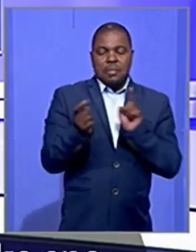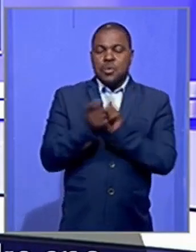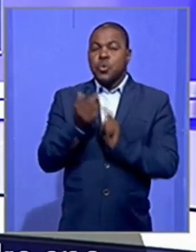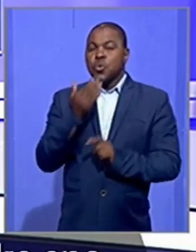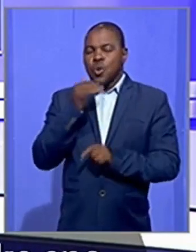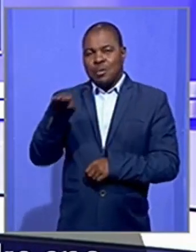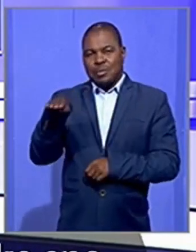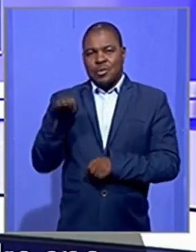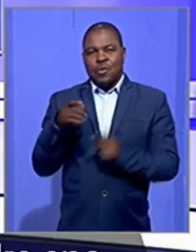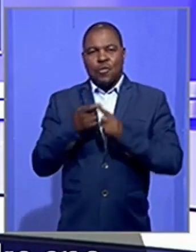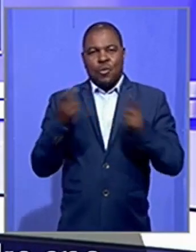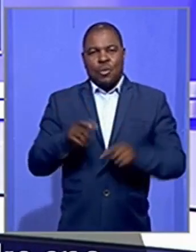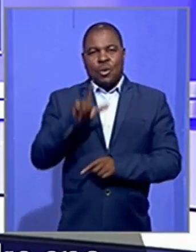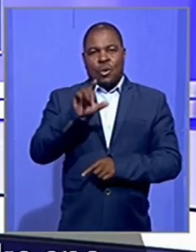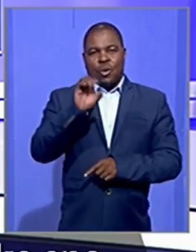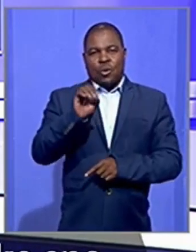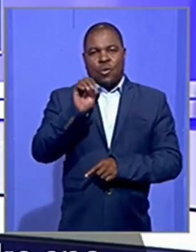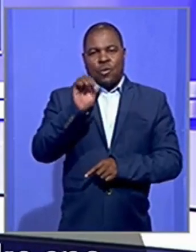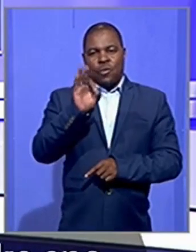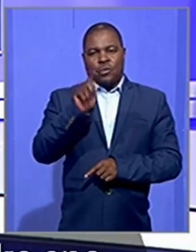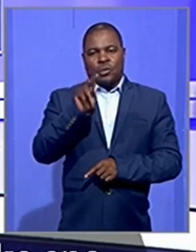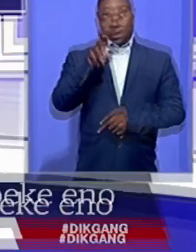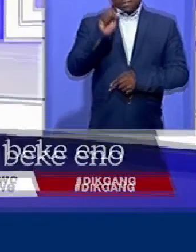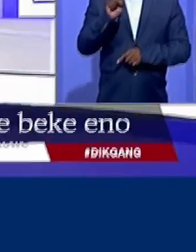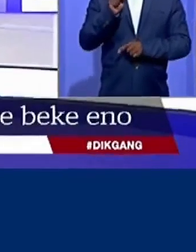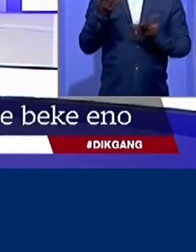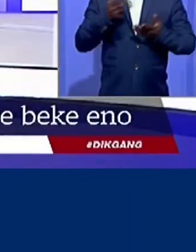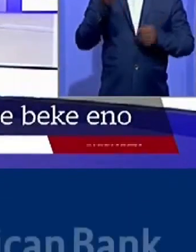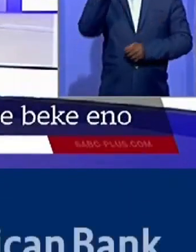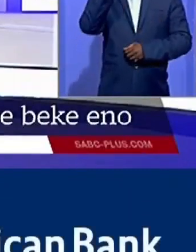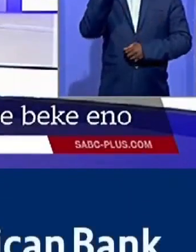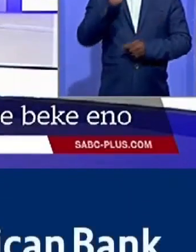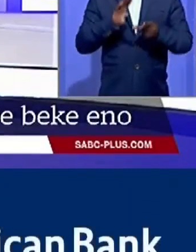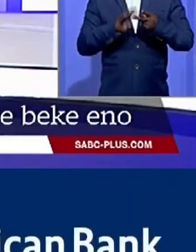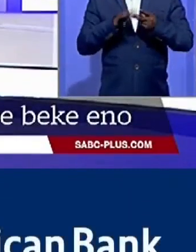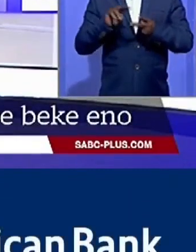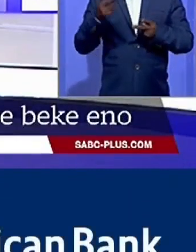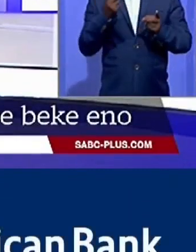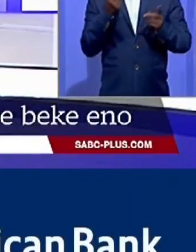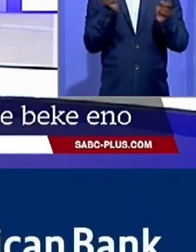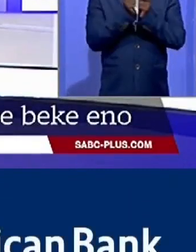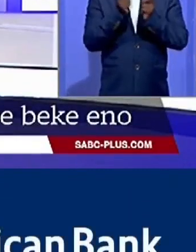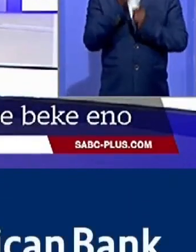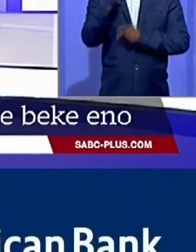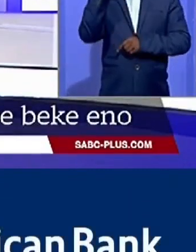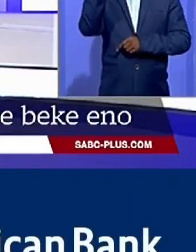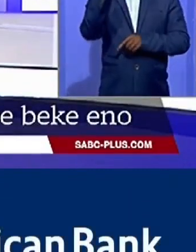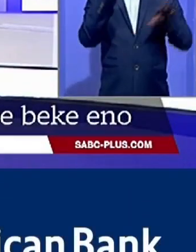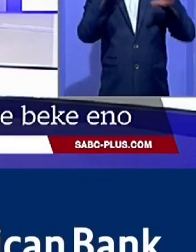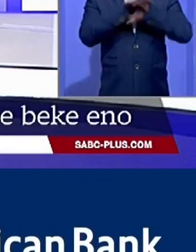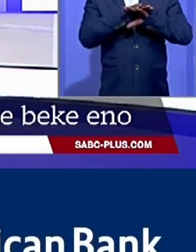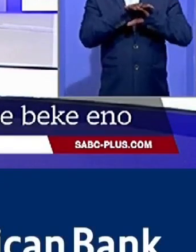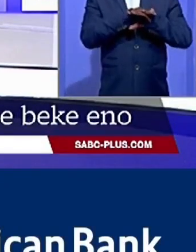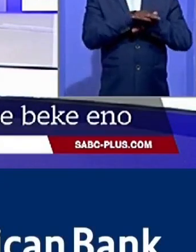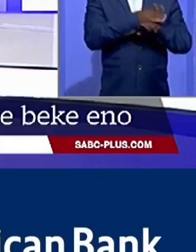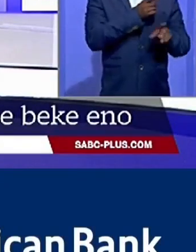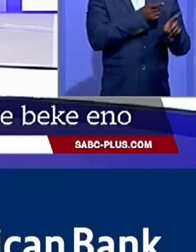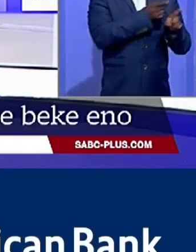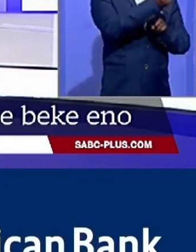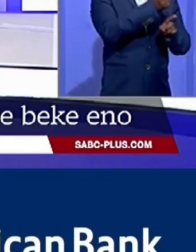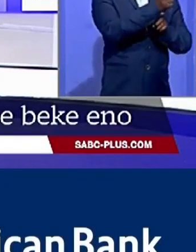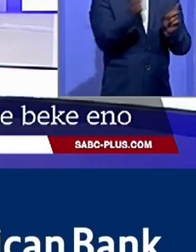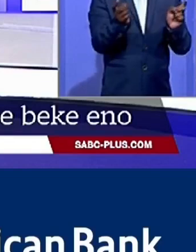kwa lebaleng la Loftus Versfeld kwa Pretoria. Metshameko e mengwe e mebedi e tla tshamekiwa ka moso maitseboa fa Golden Arrows e